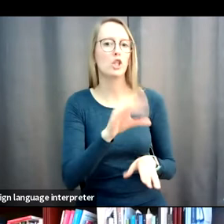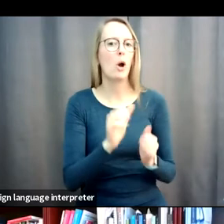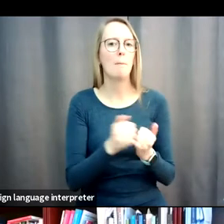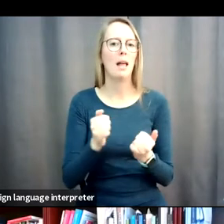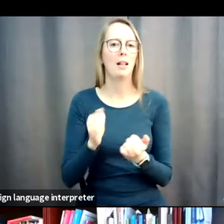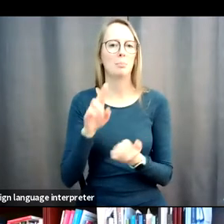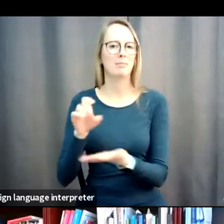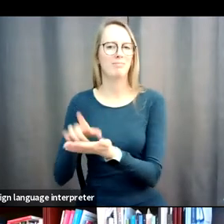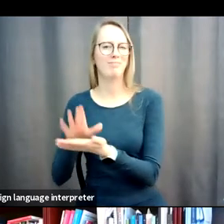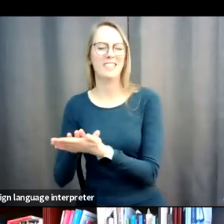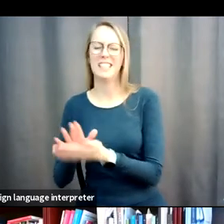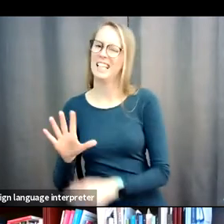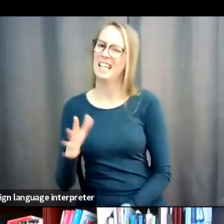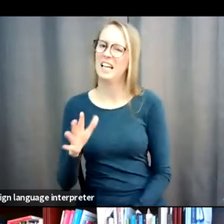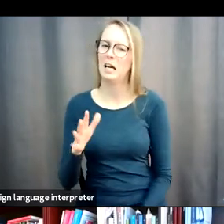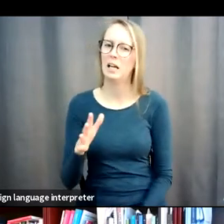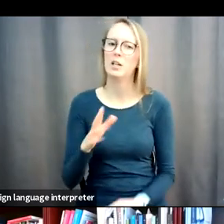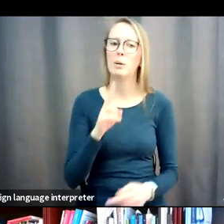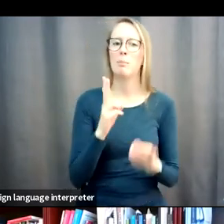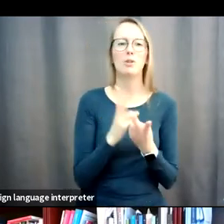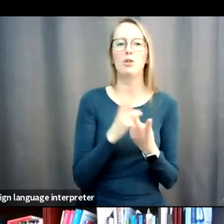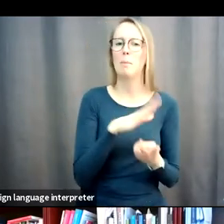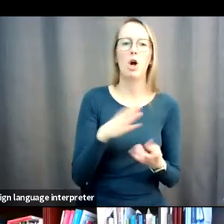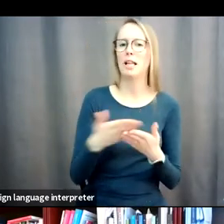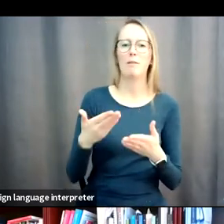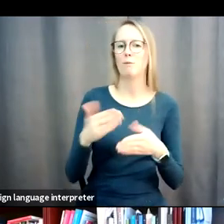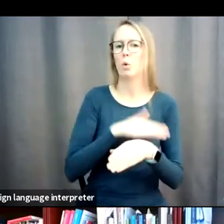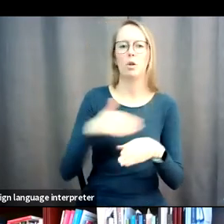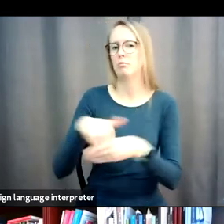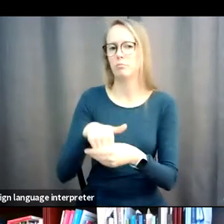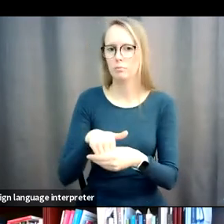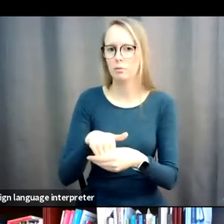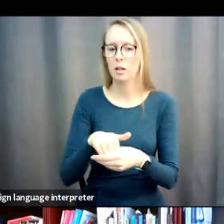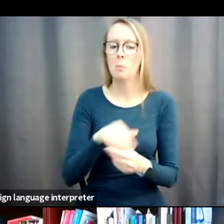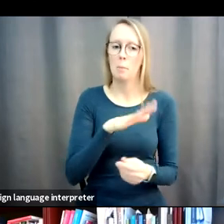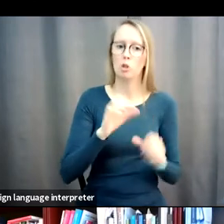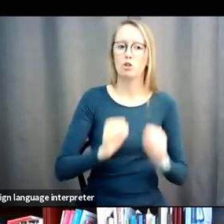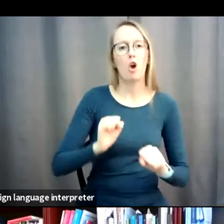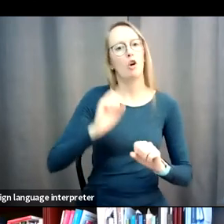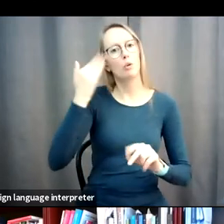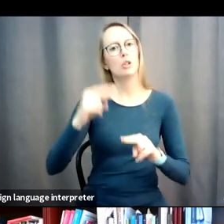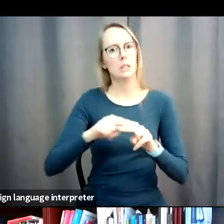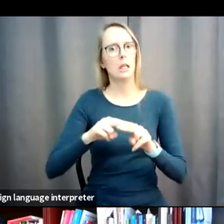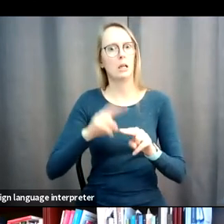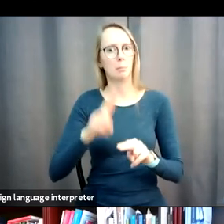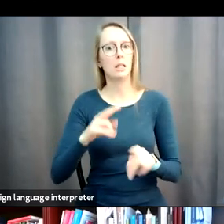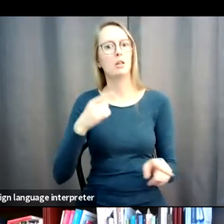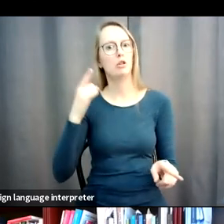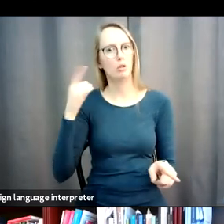into account. But it's not real participation until children can actually feel that their views are taken into account.